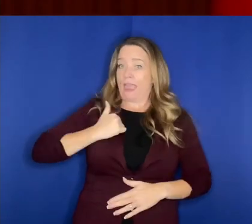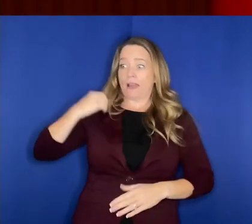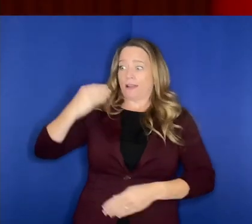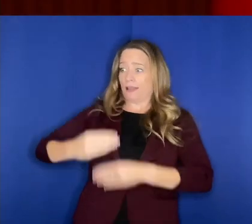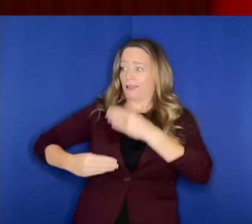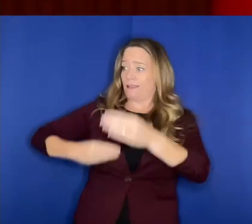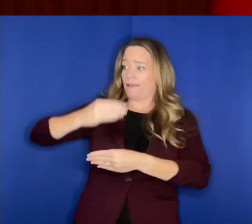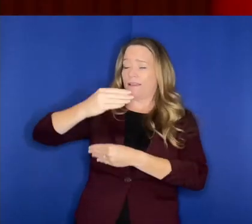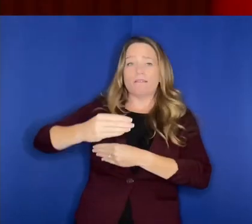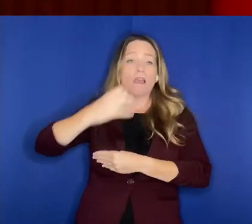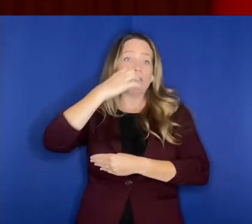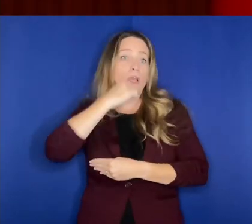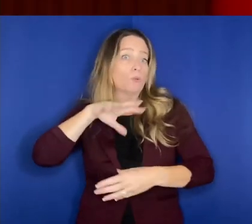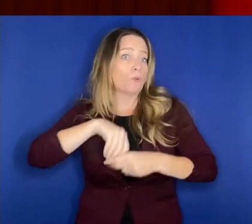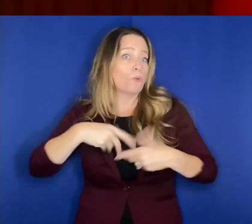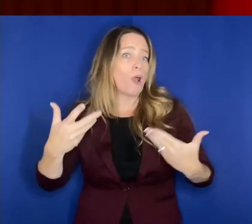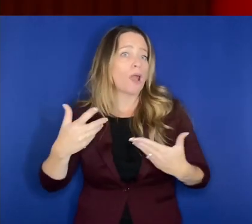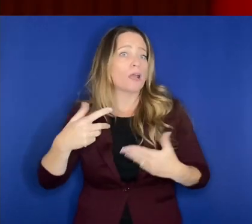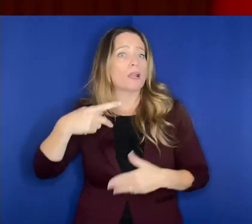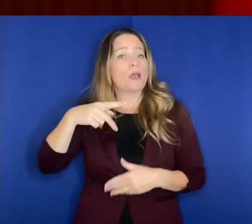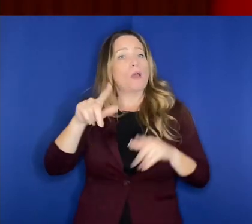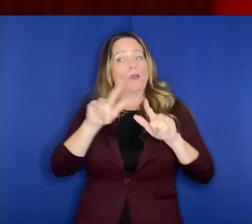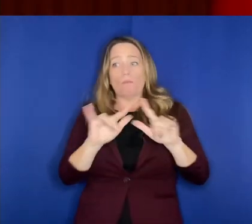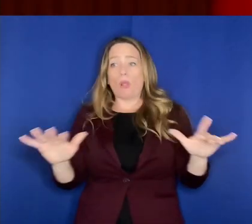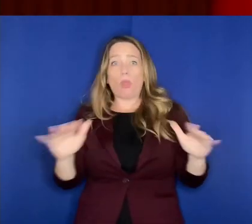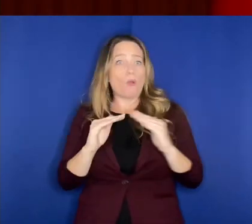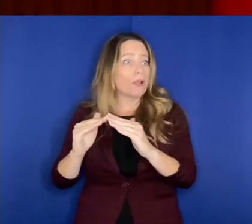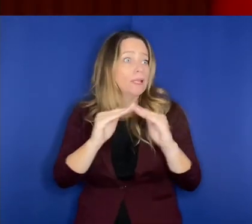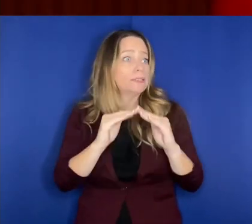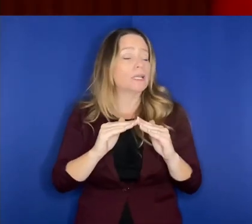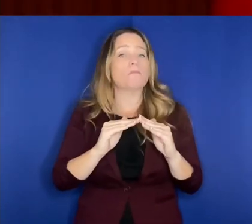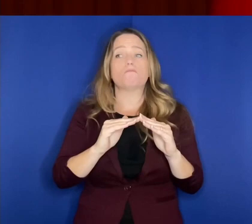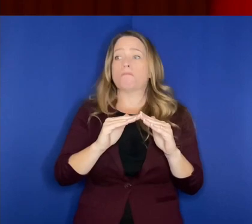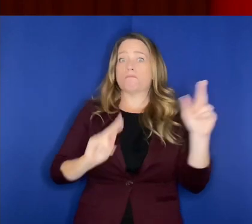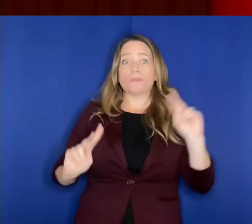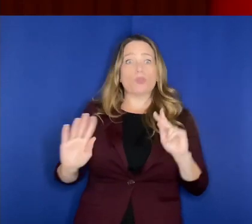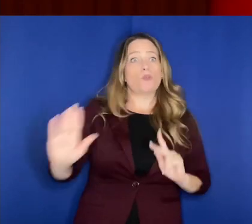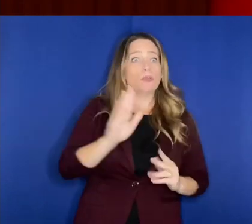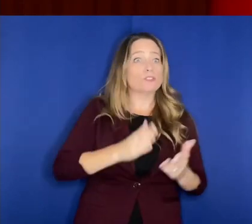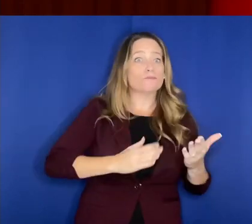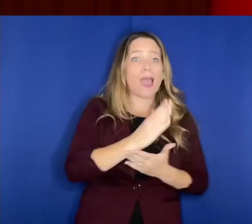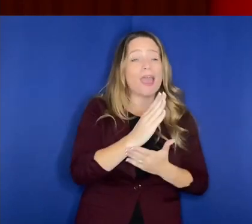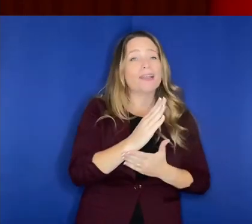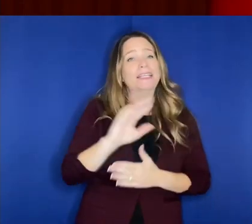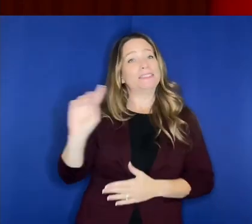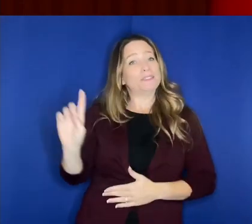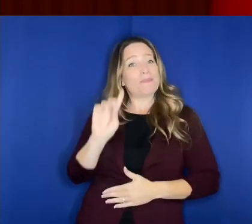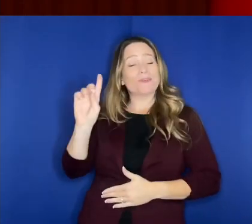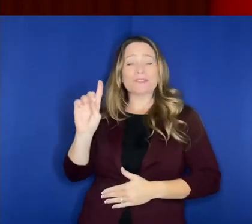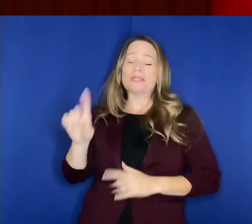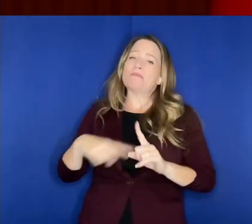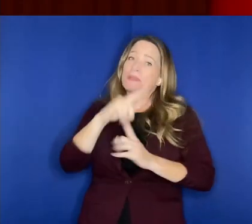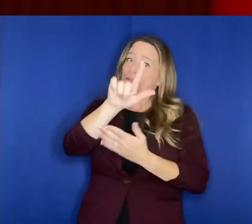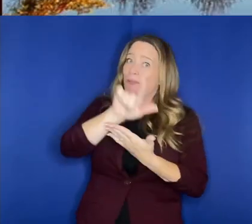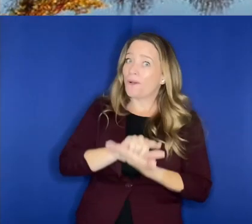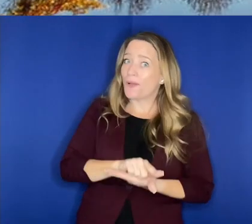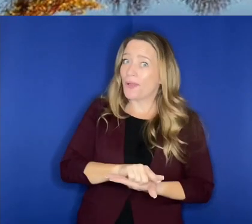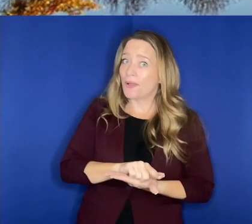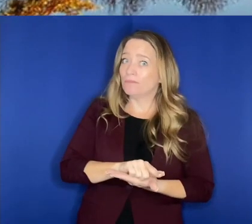the generations, those values have included pluralism, human rights, democracy, and the rule of